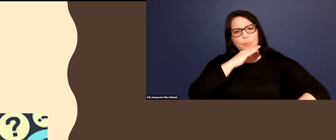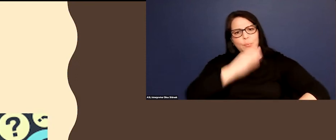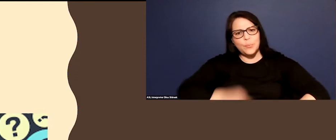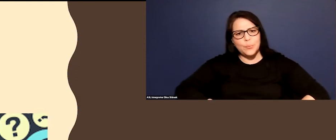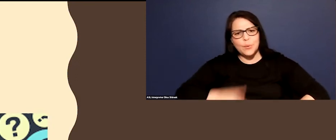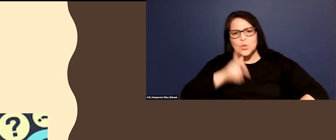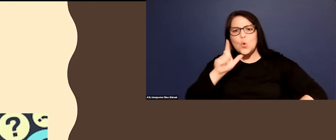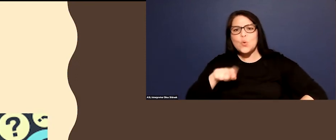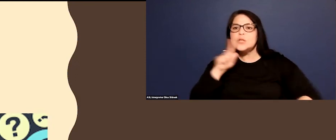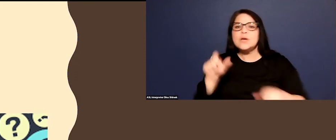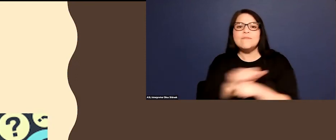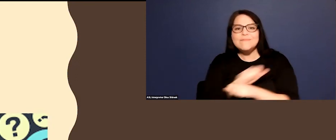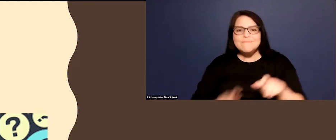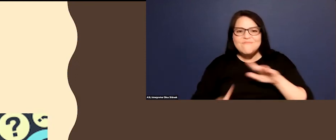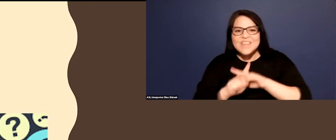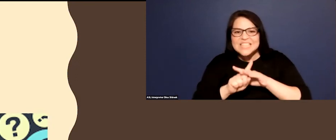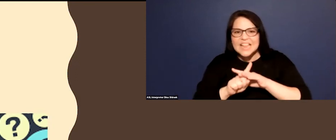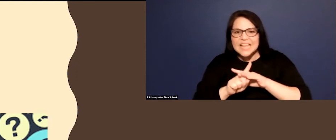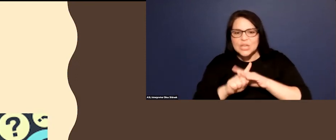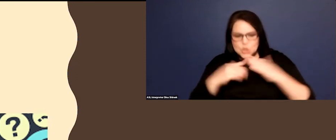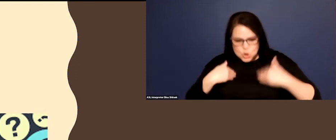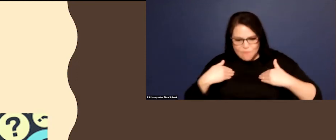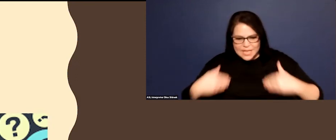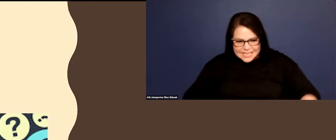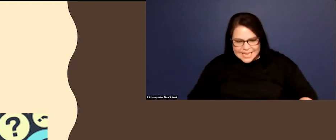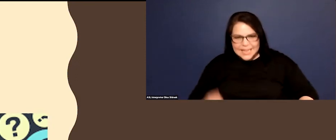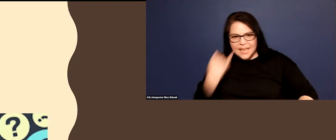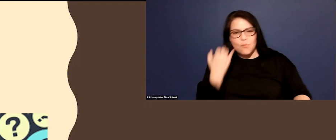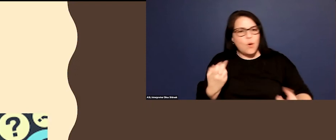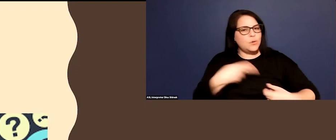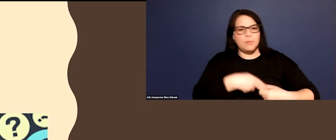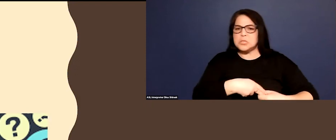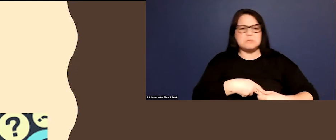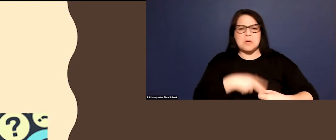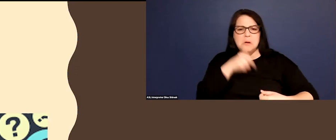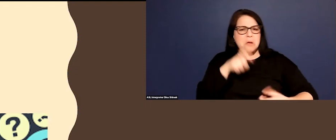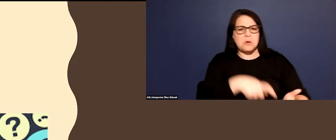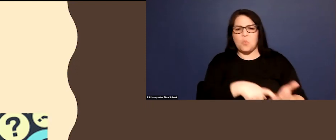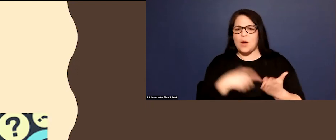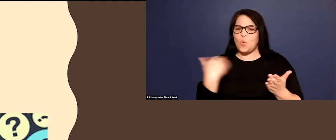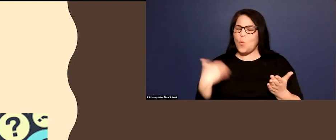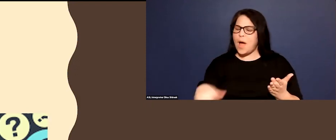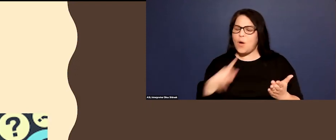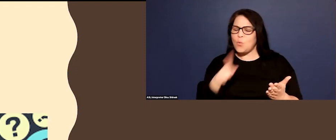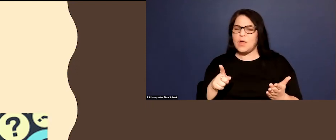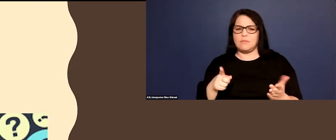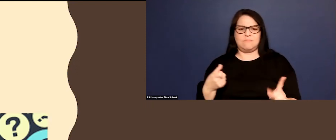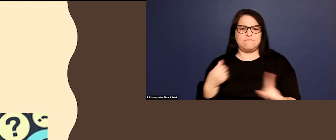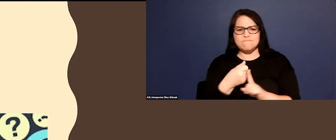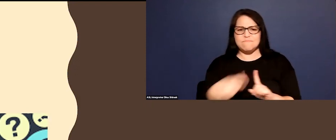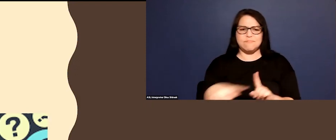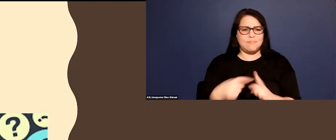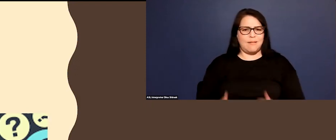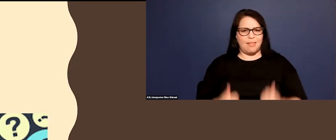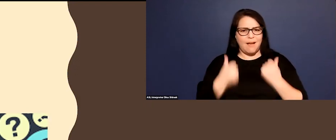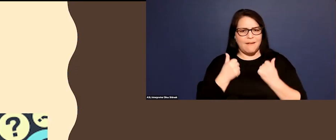to physically be somewhere in order to participate is truly life-altering. The